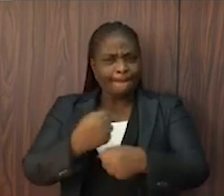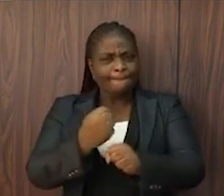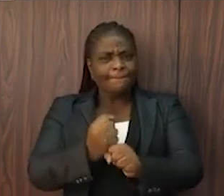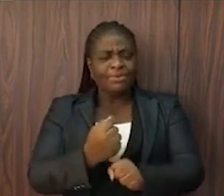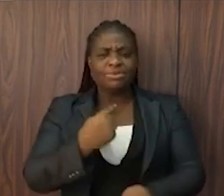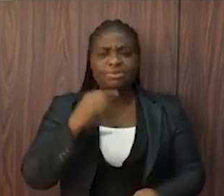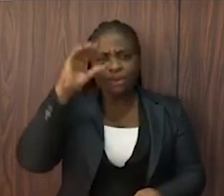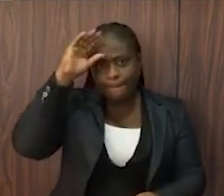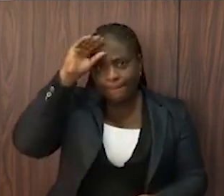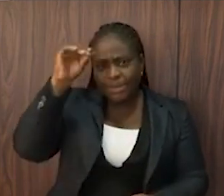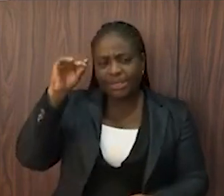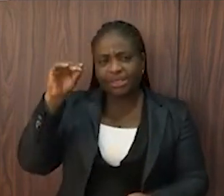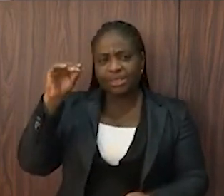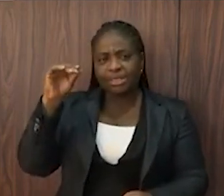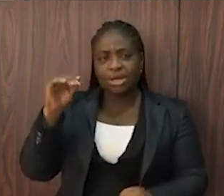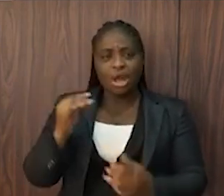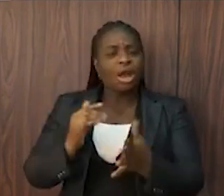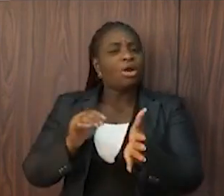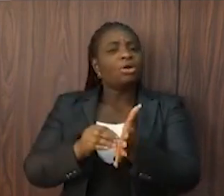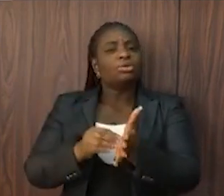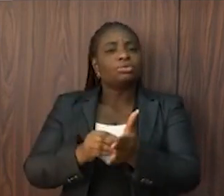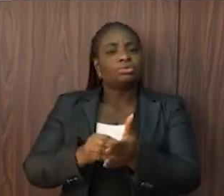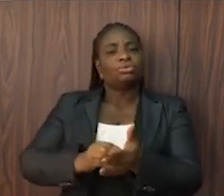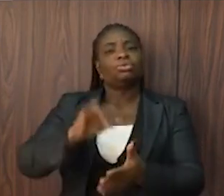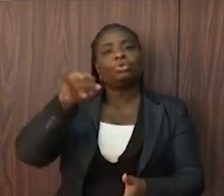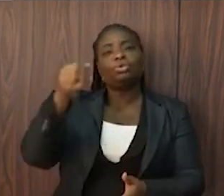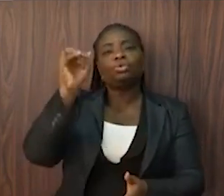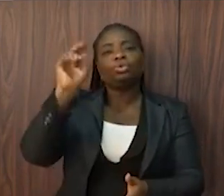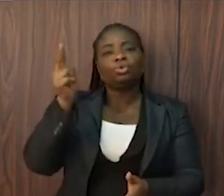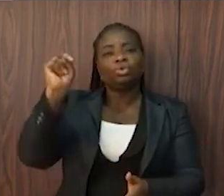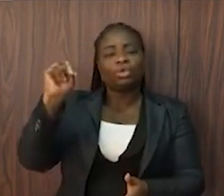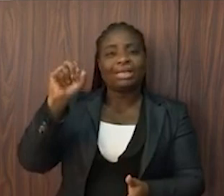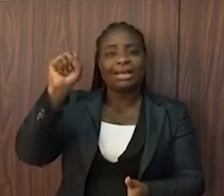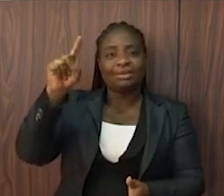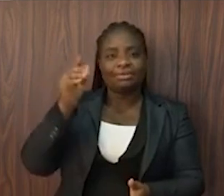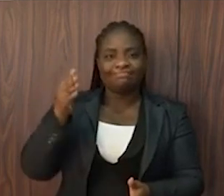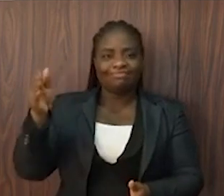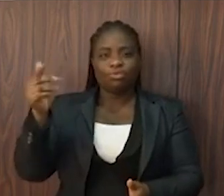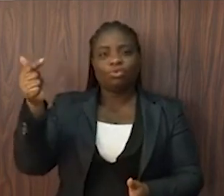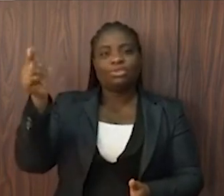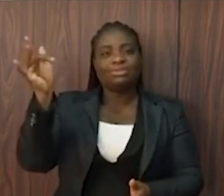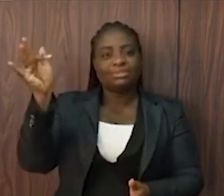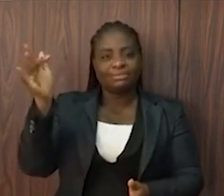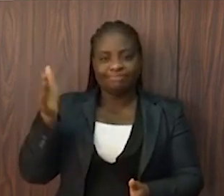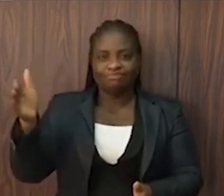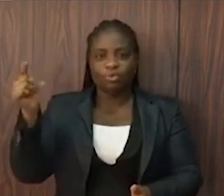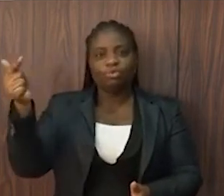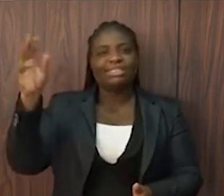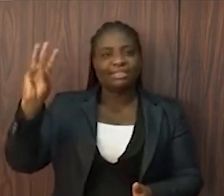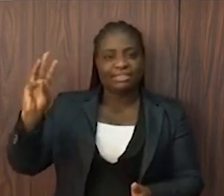Martha, according to the Gospel of St. John, chapter 11, verses 25 and